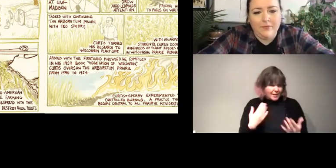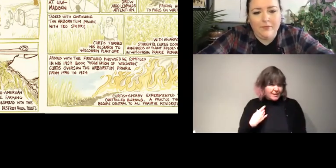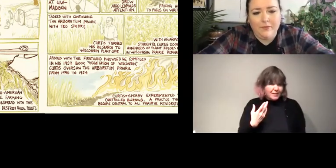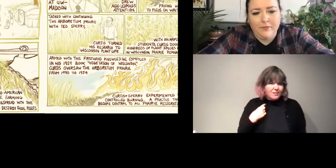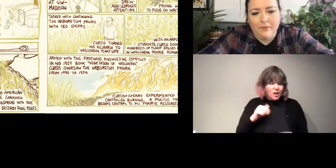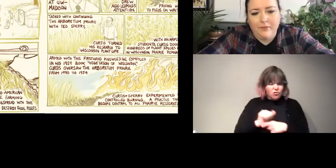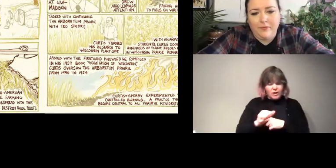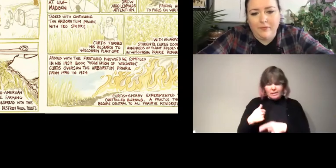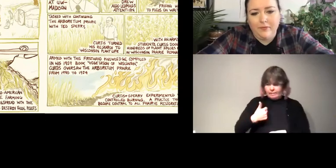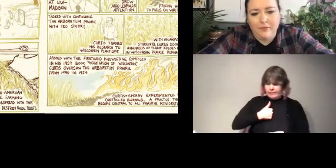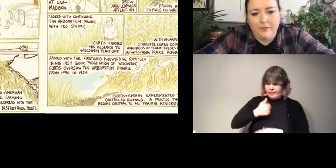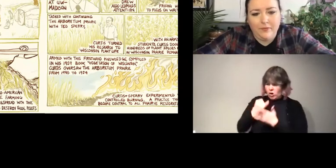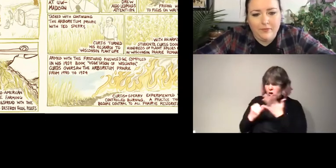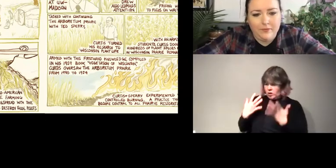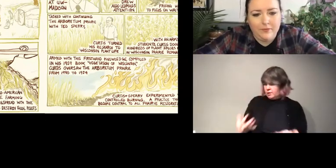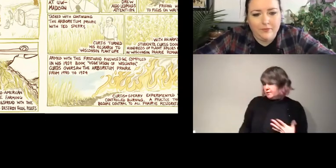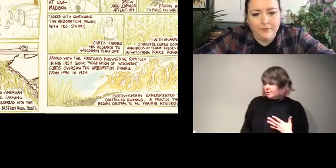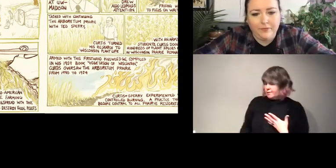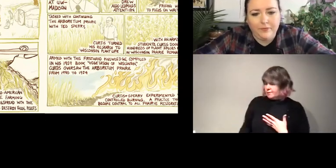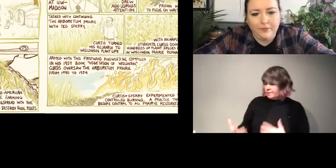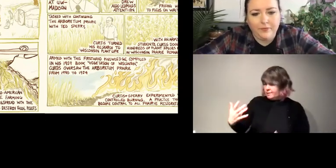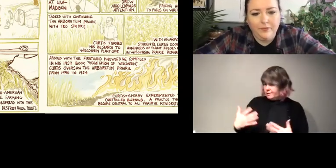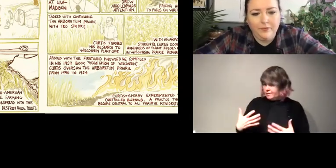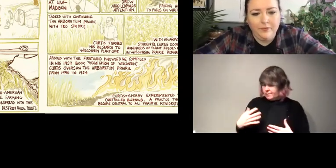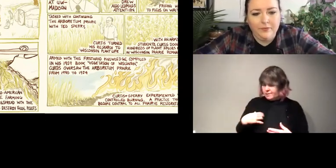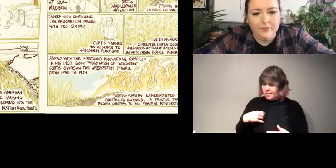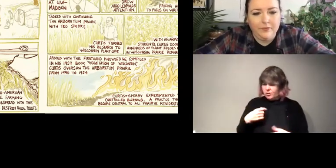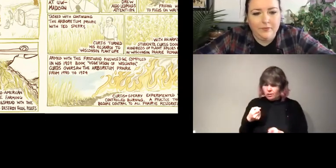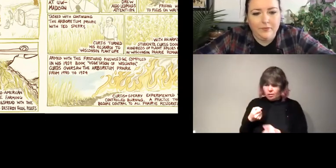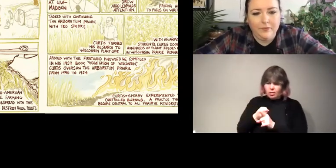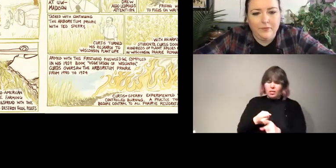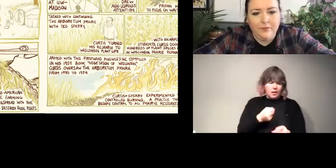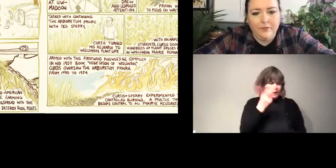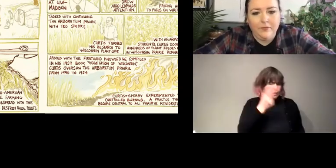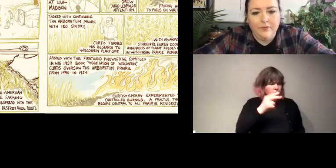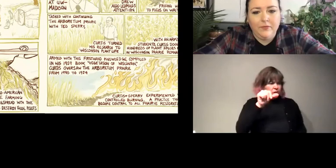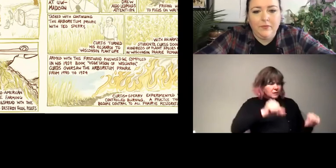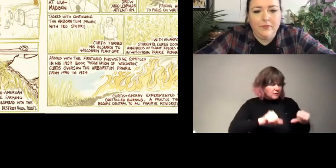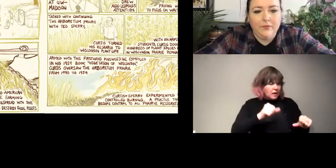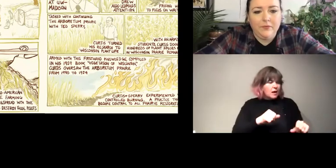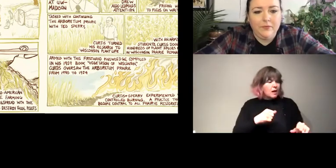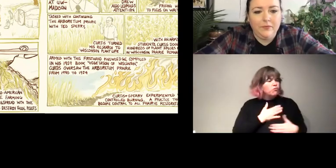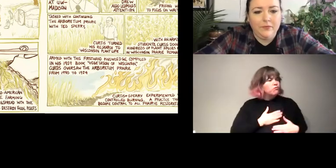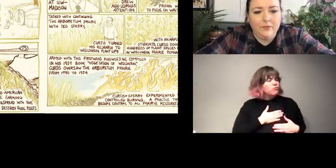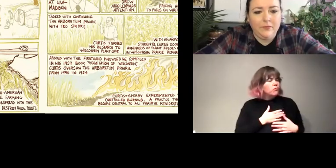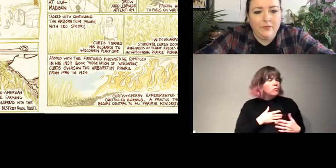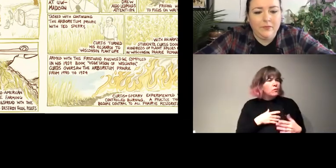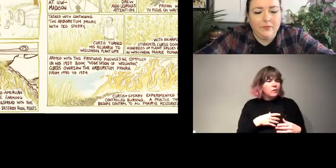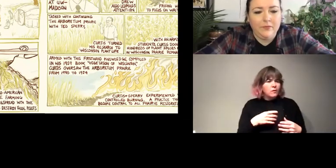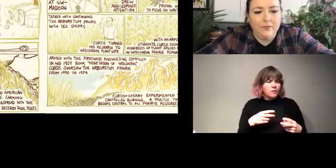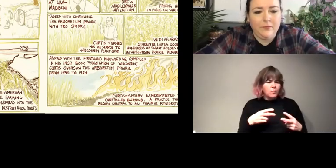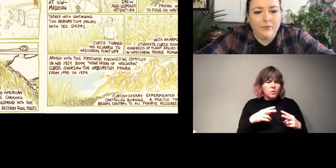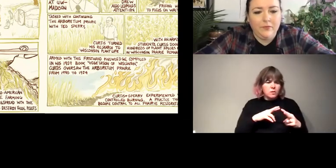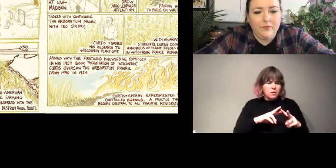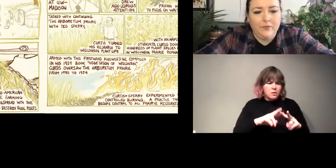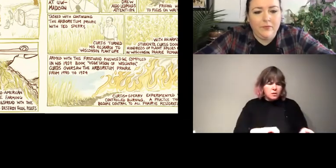as an artist, and I just happened to read history and science on the side. And the more and more I dug into it, the